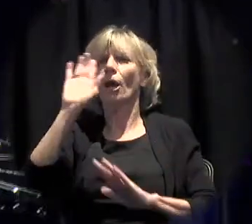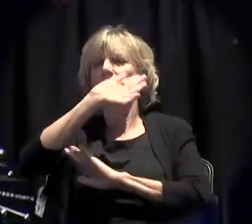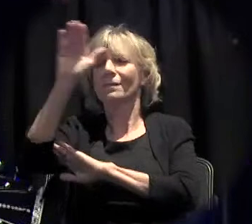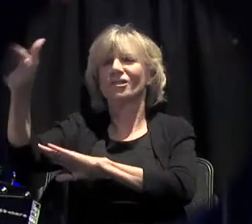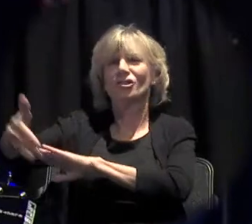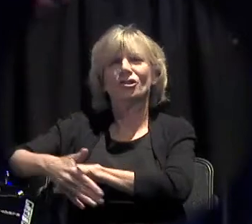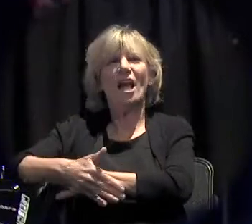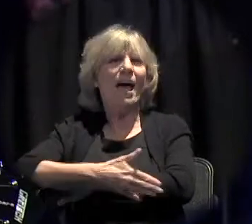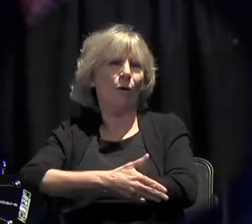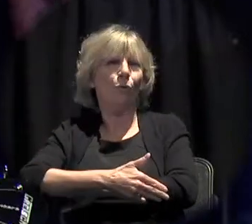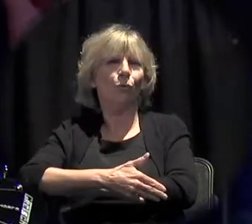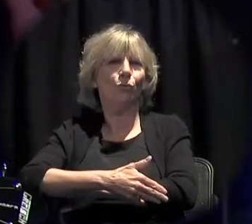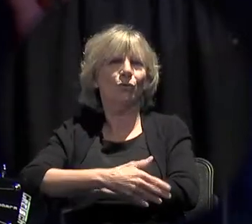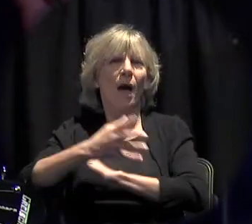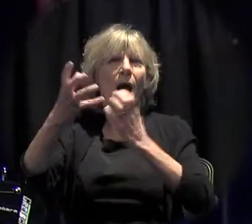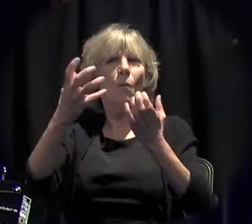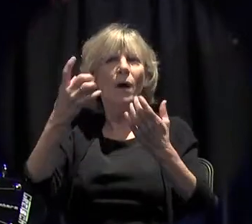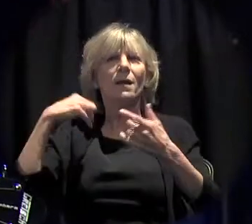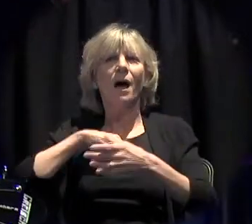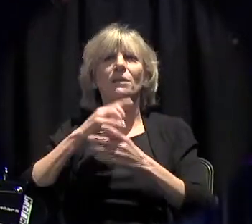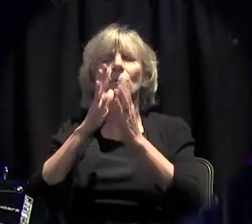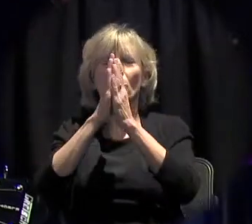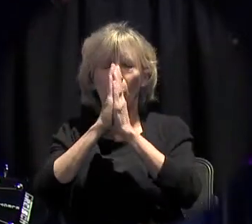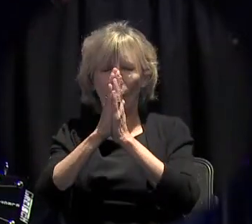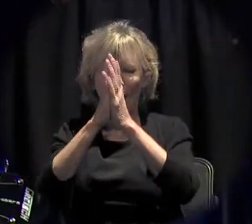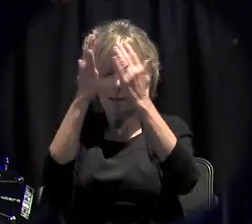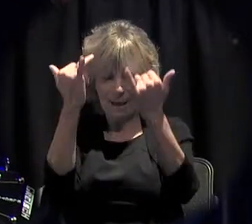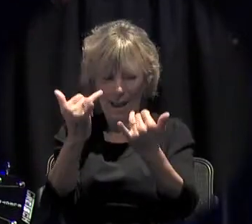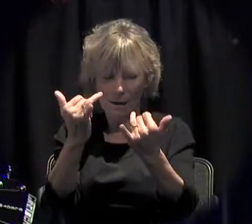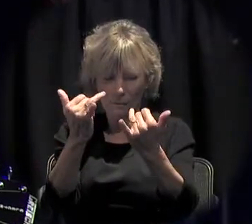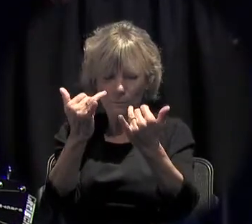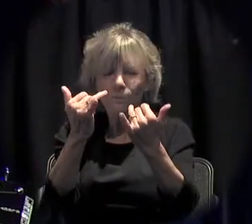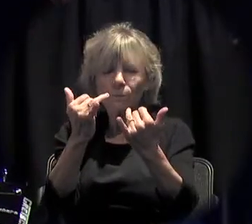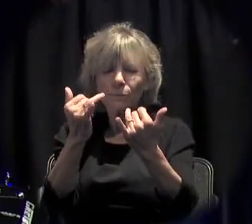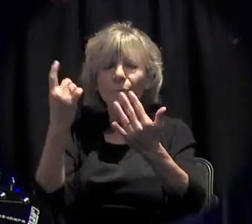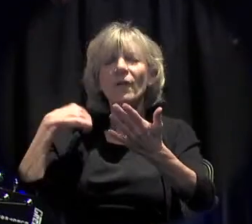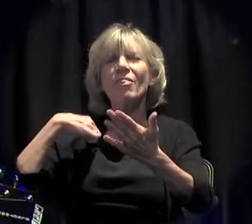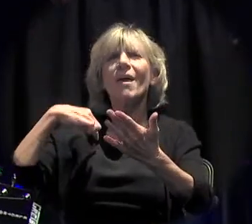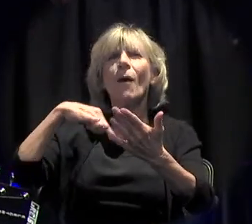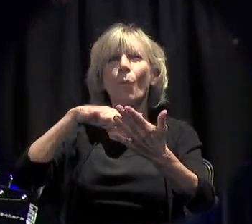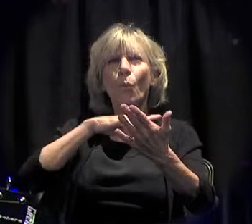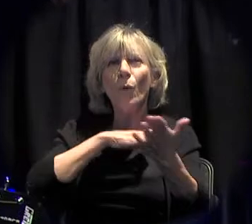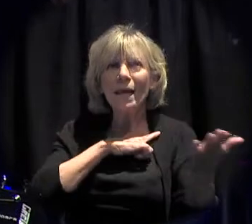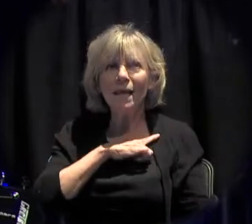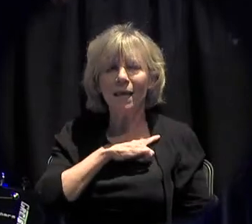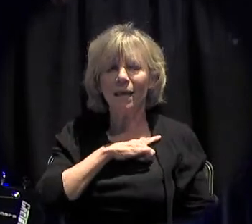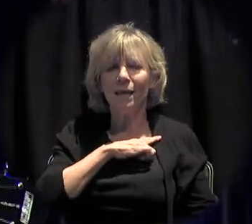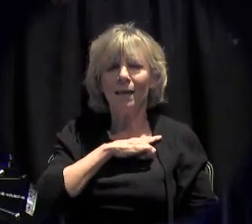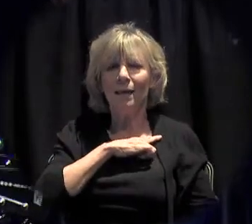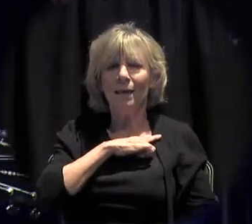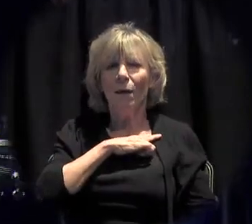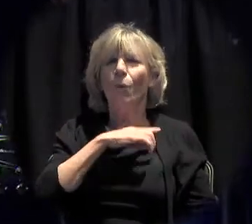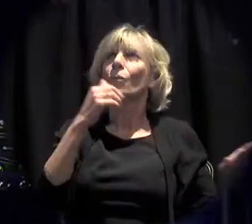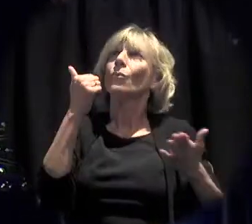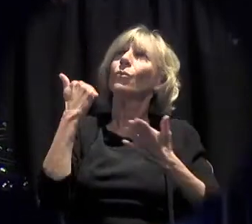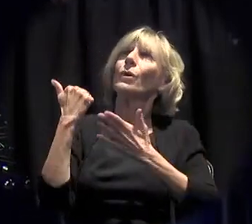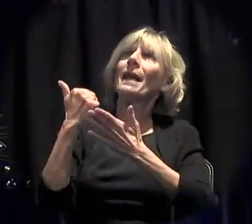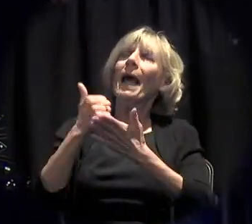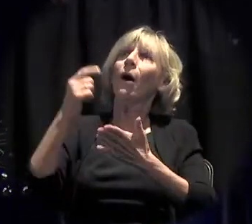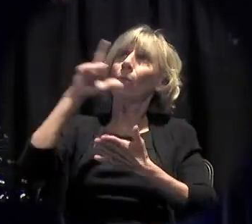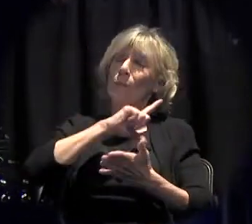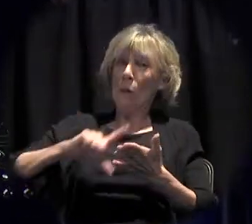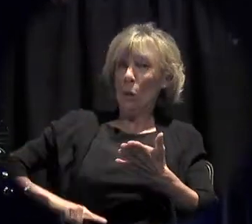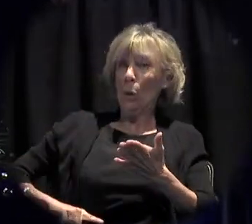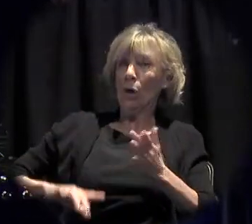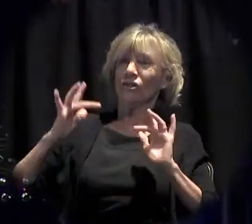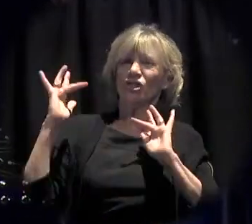I want us to pray now that we would be people that help the Lord shine into the shadows, that if we